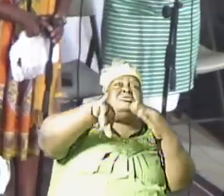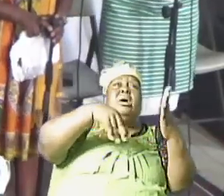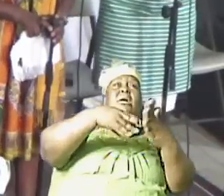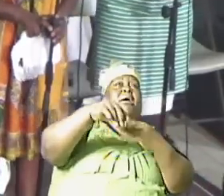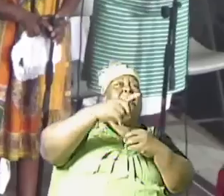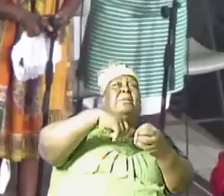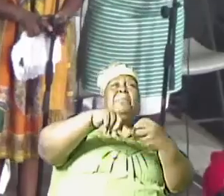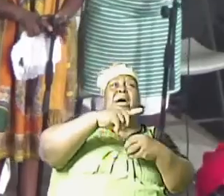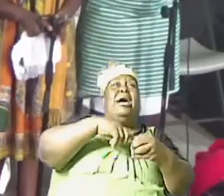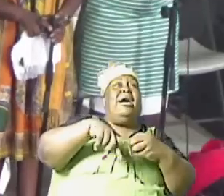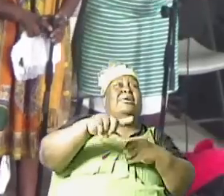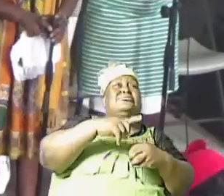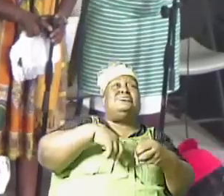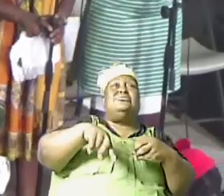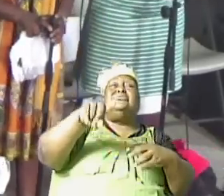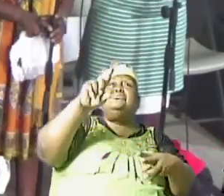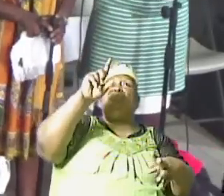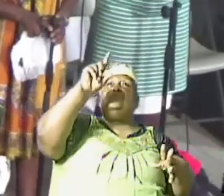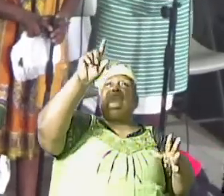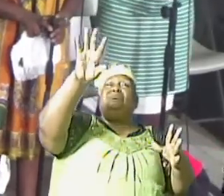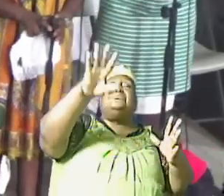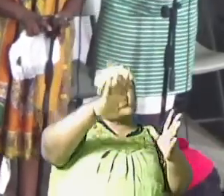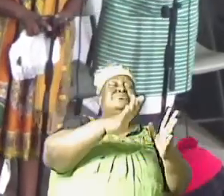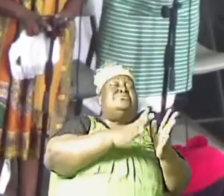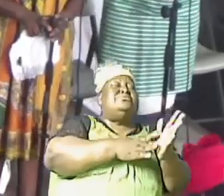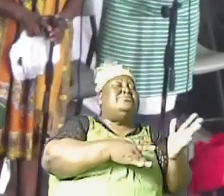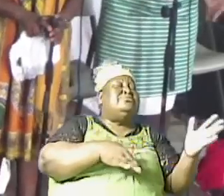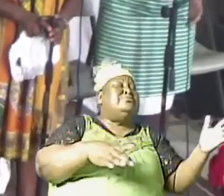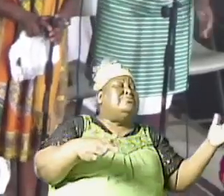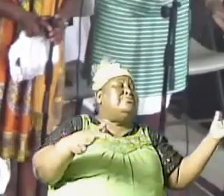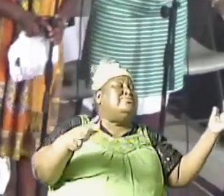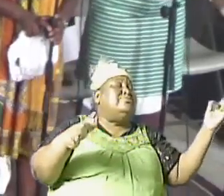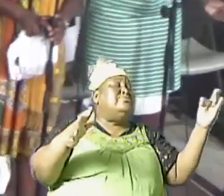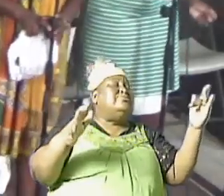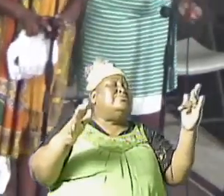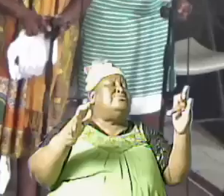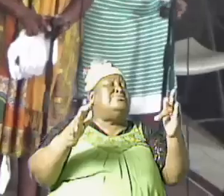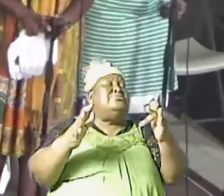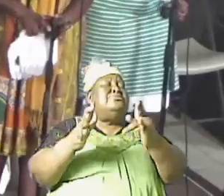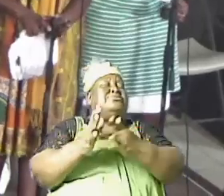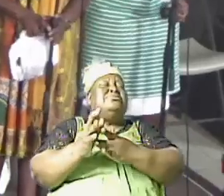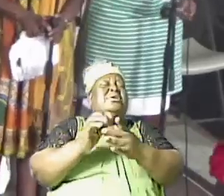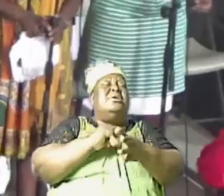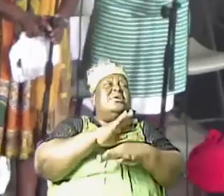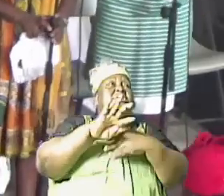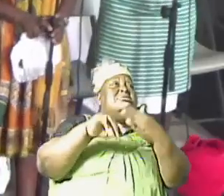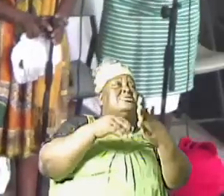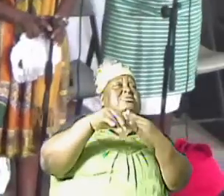It's all about you. Oh,